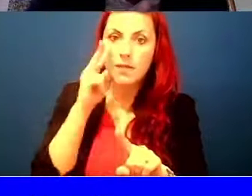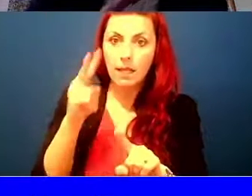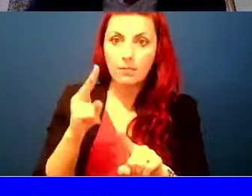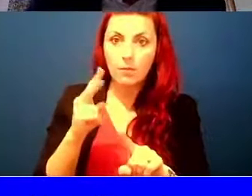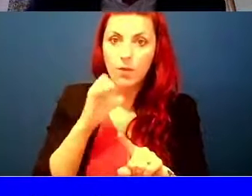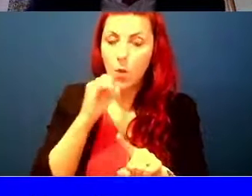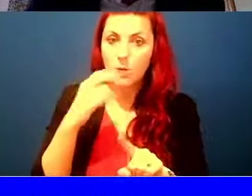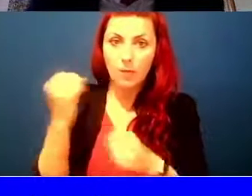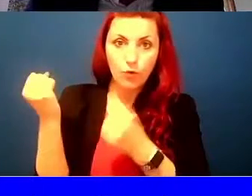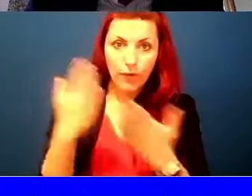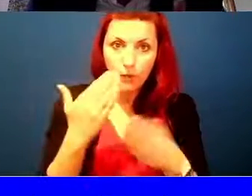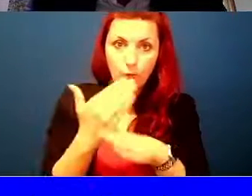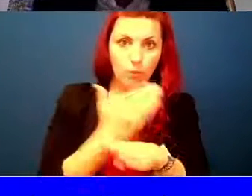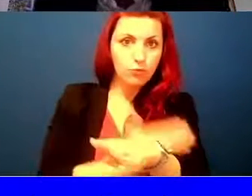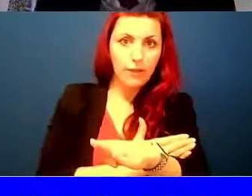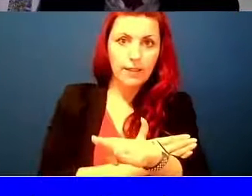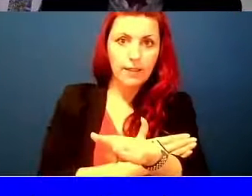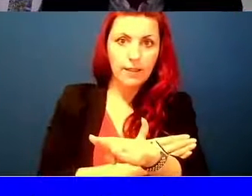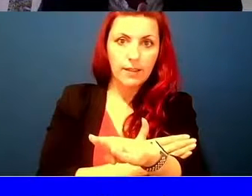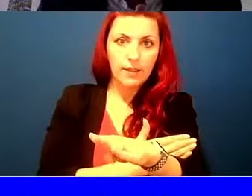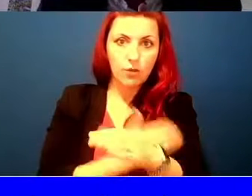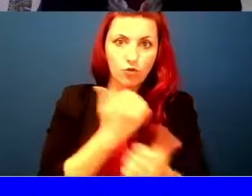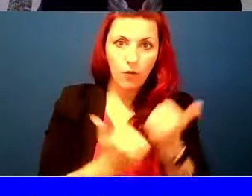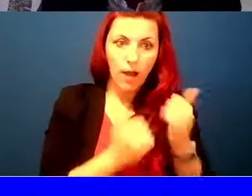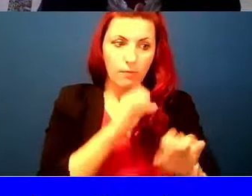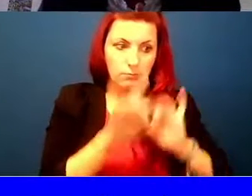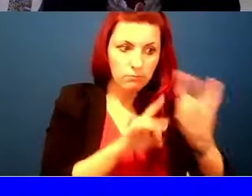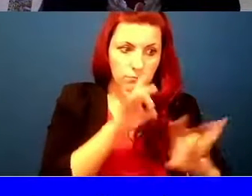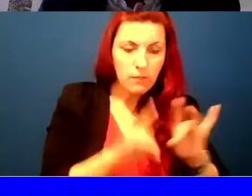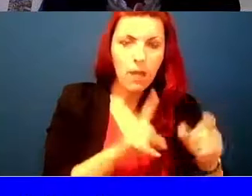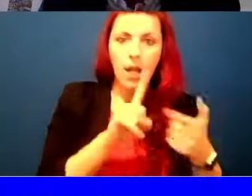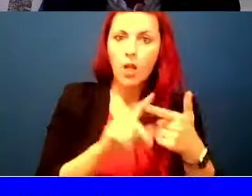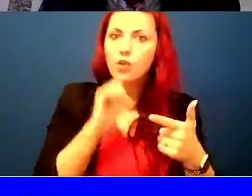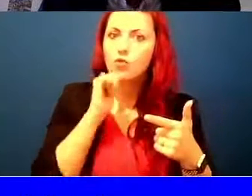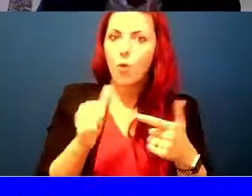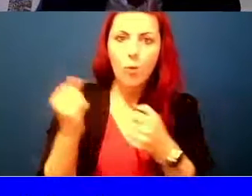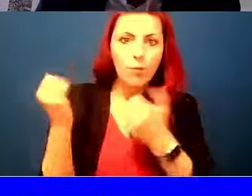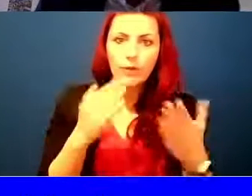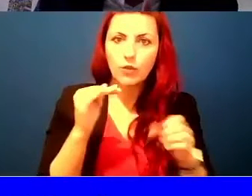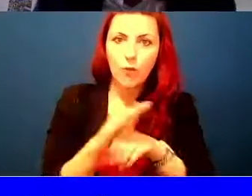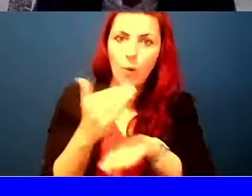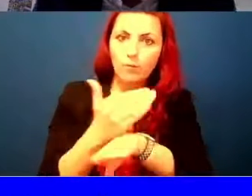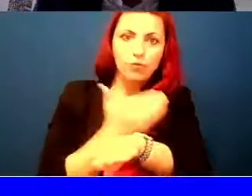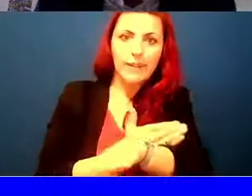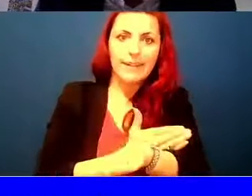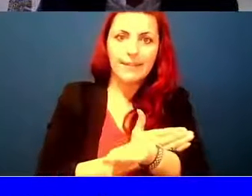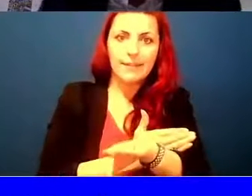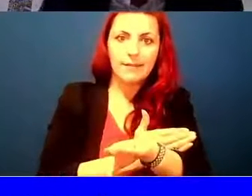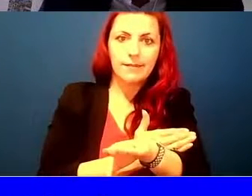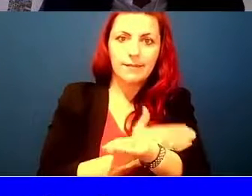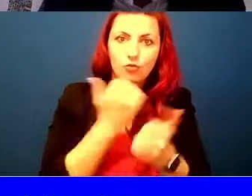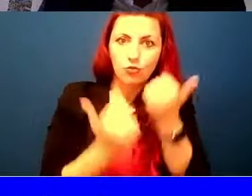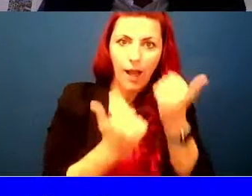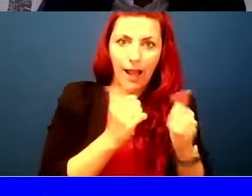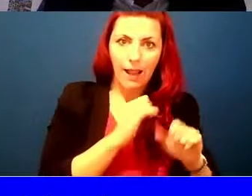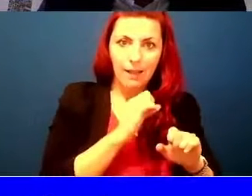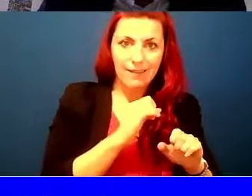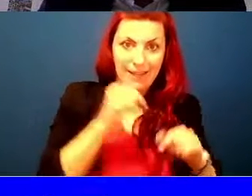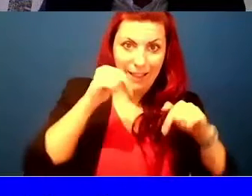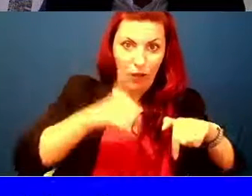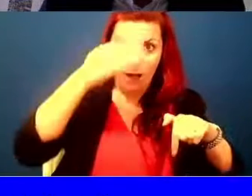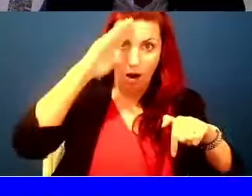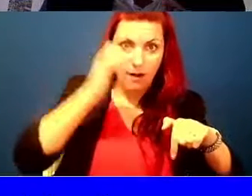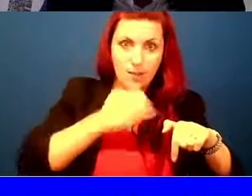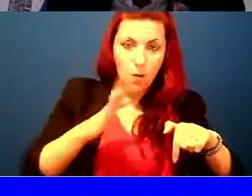provision for pre-trial cross-examination, there's no provision for pre-trial hearings in Ireland. So again, in England and Wales, it's now